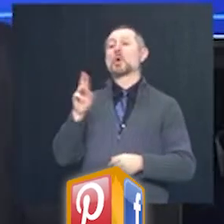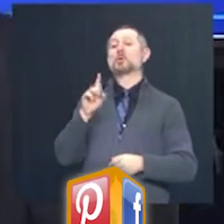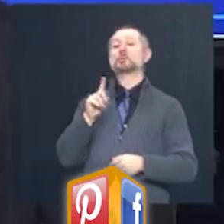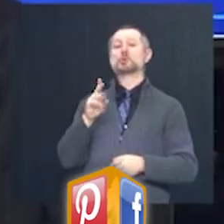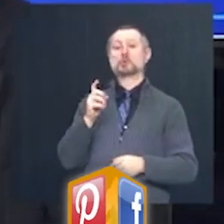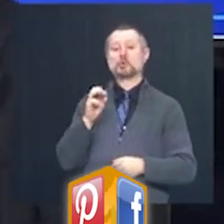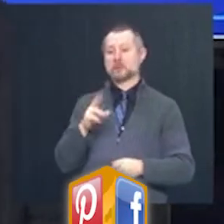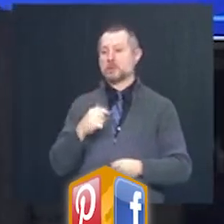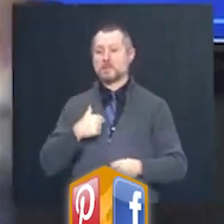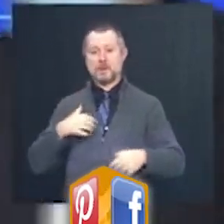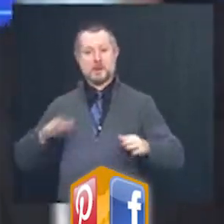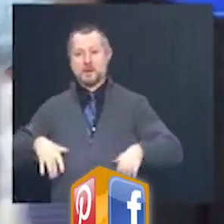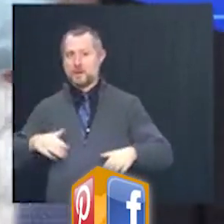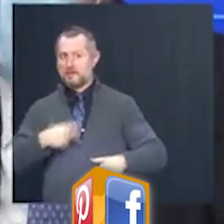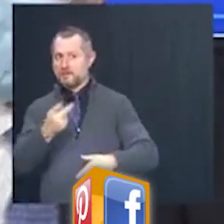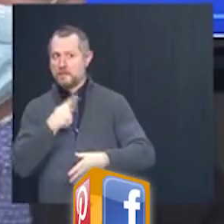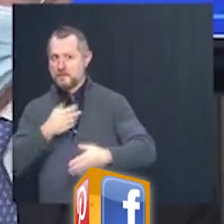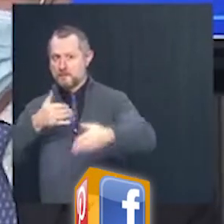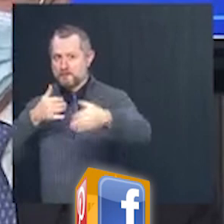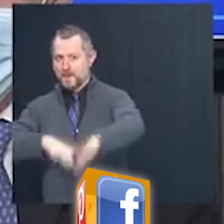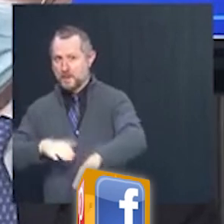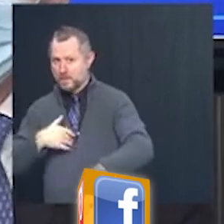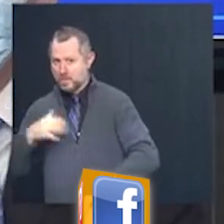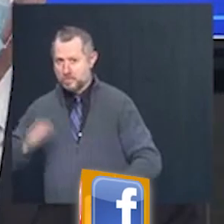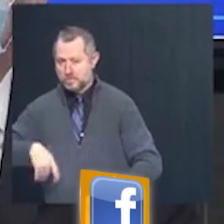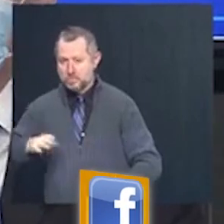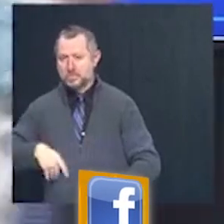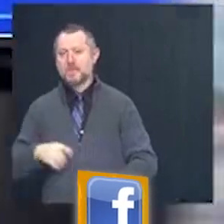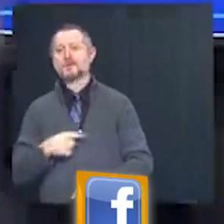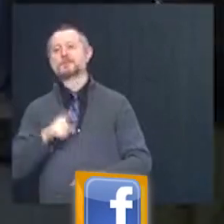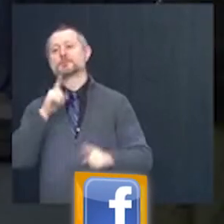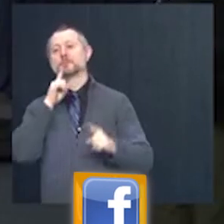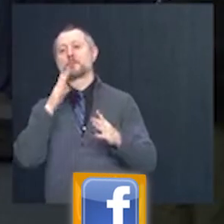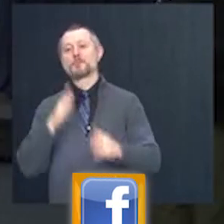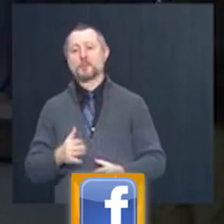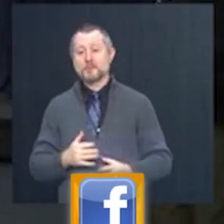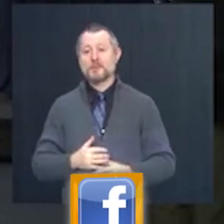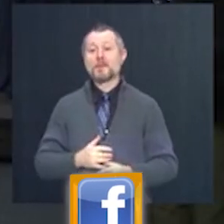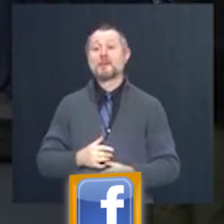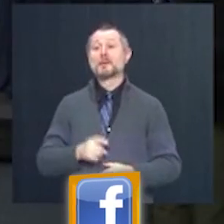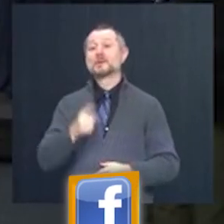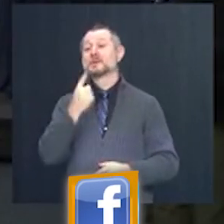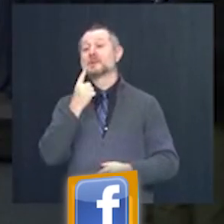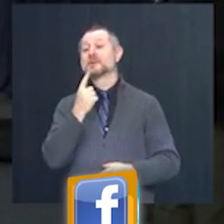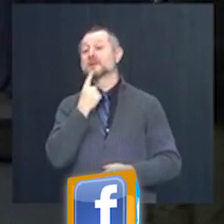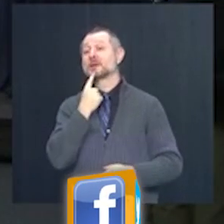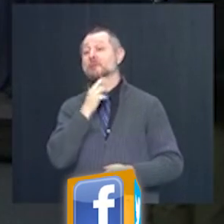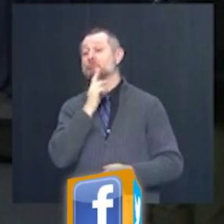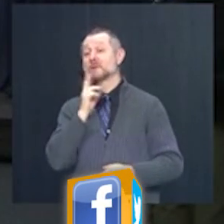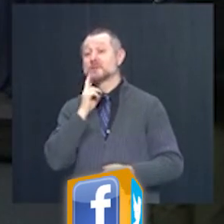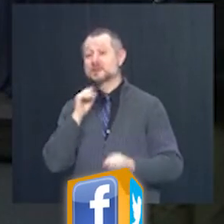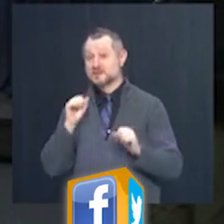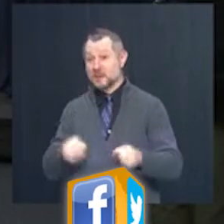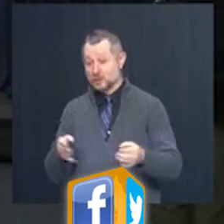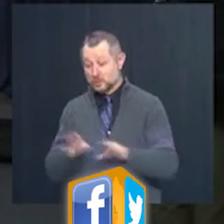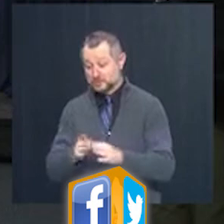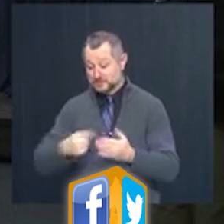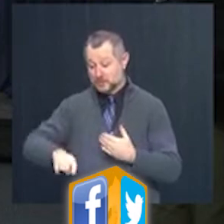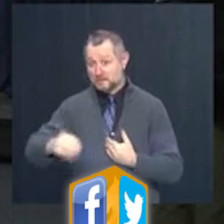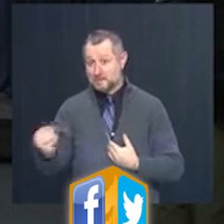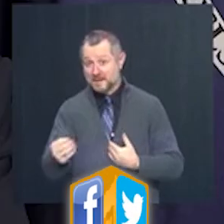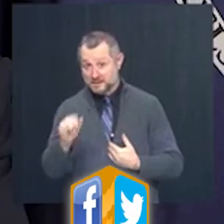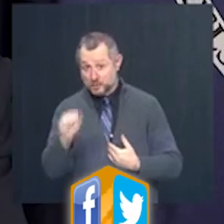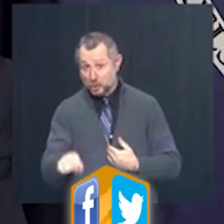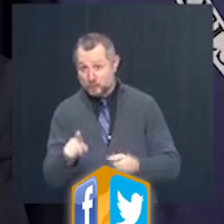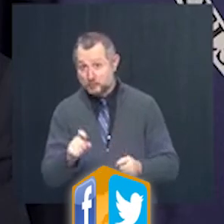brief. I'm sorry? The restaurant closing down could happen as early as Monday? As early as Monday, if the